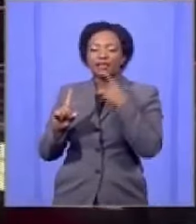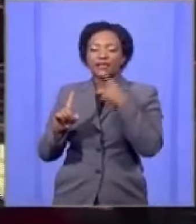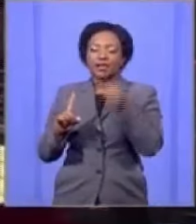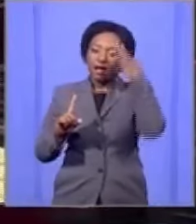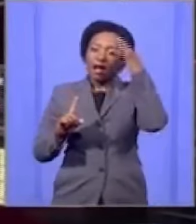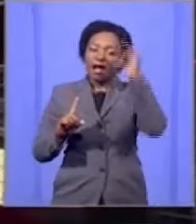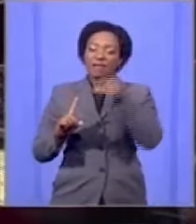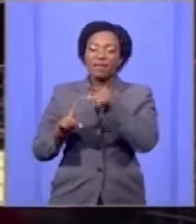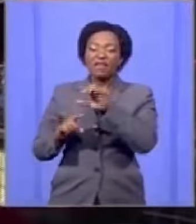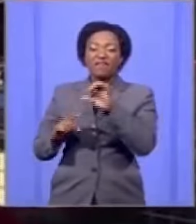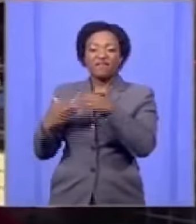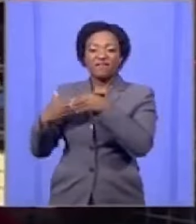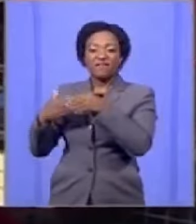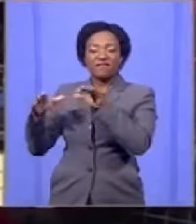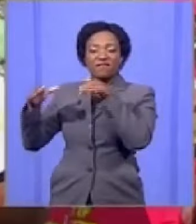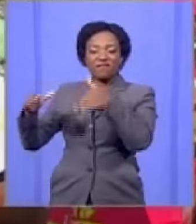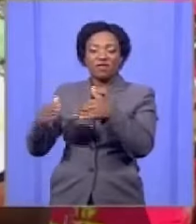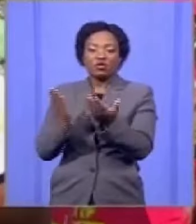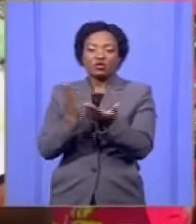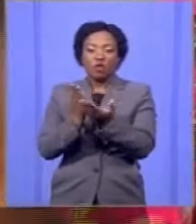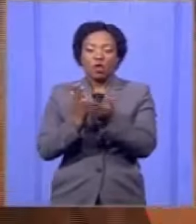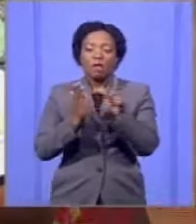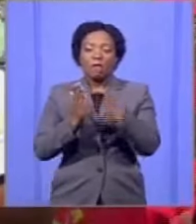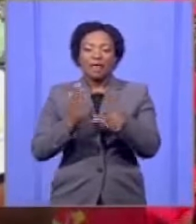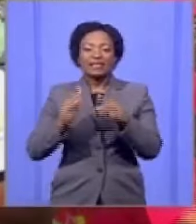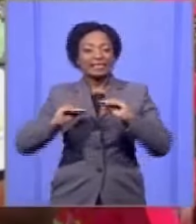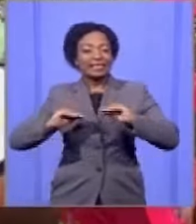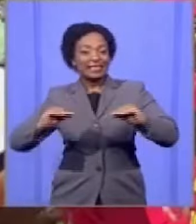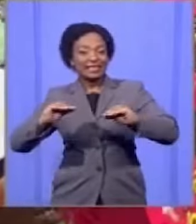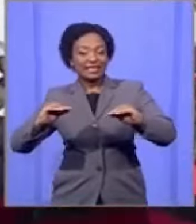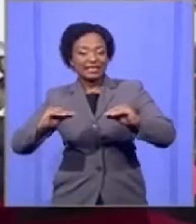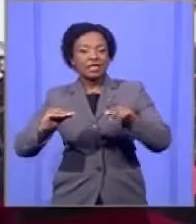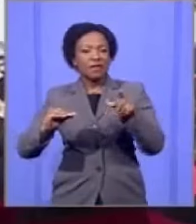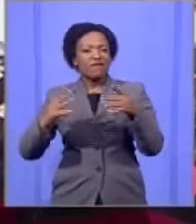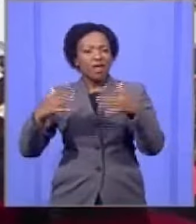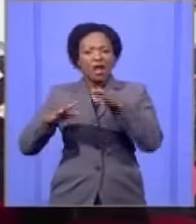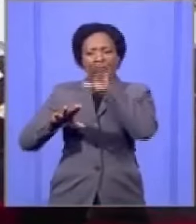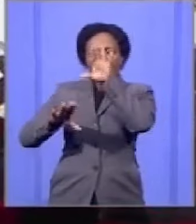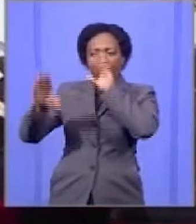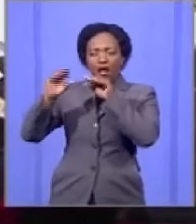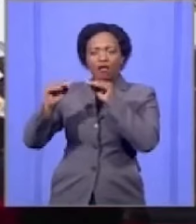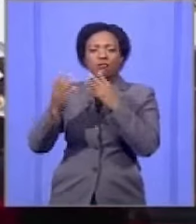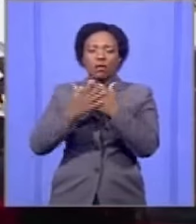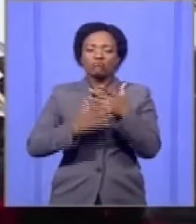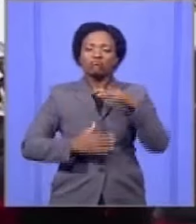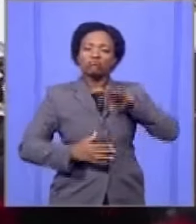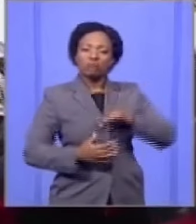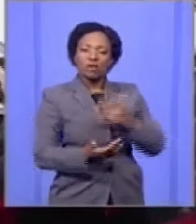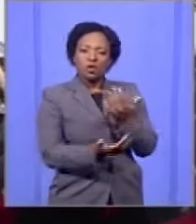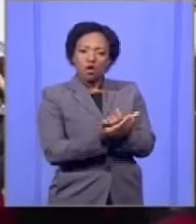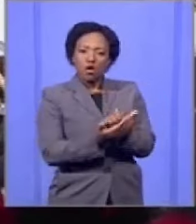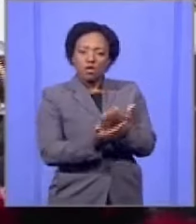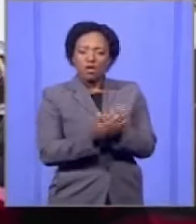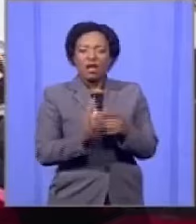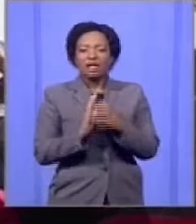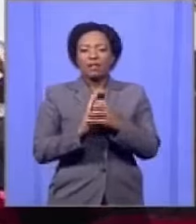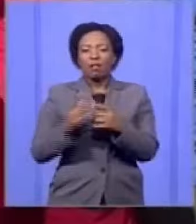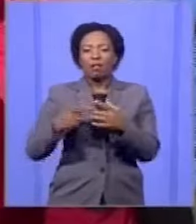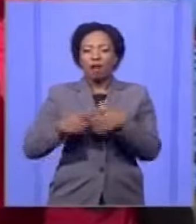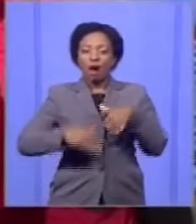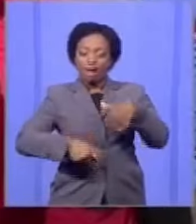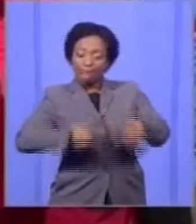go kgaratlhela gore dikolo di rute dirutwa tse di nang le boleng go ikonomi ya kgaolo jaaka dithuto tsa meepo mo dikgaolong tse di